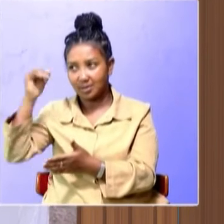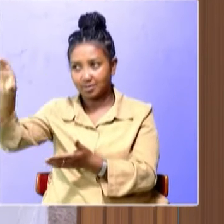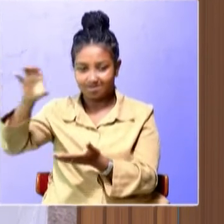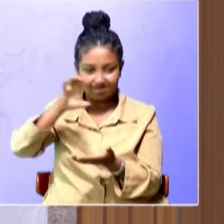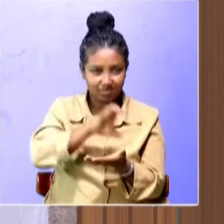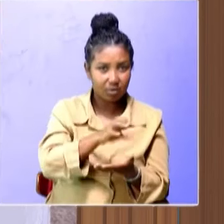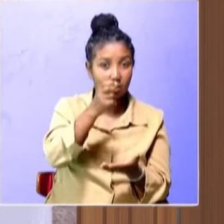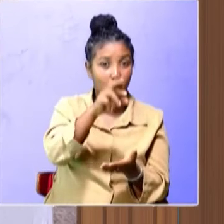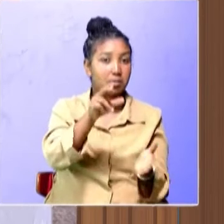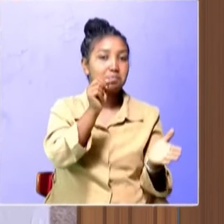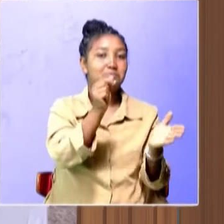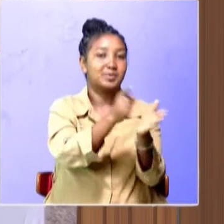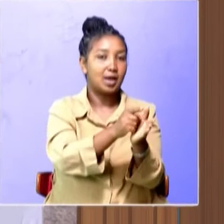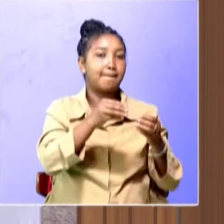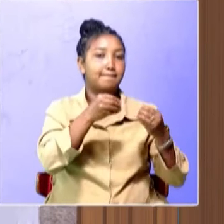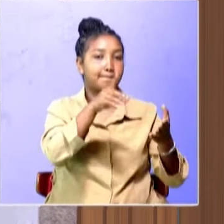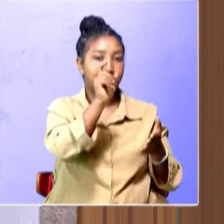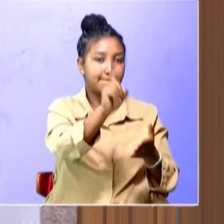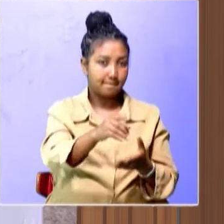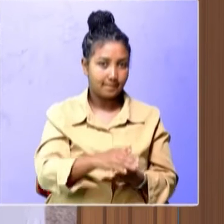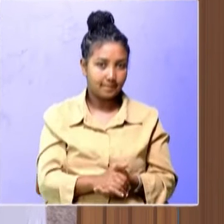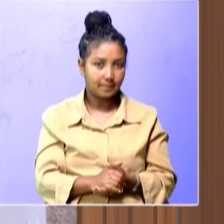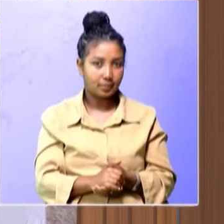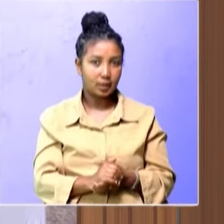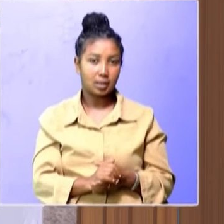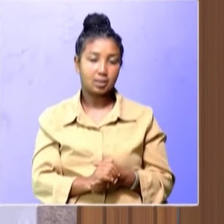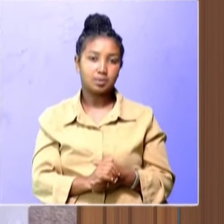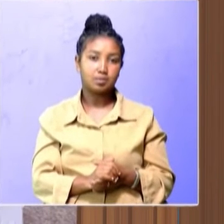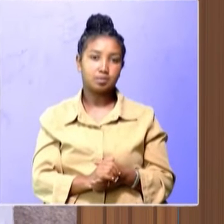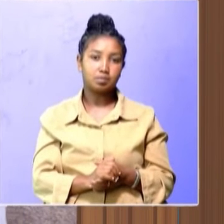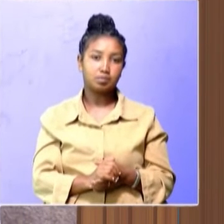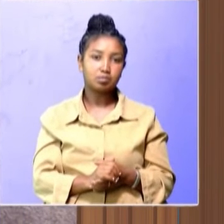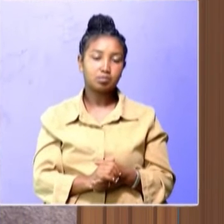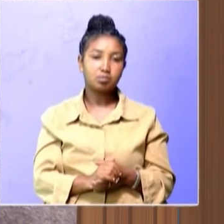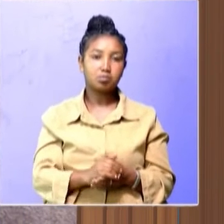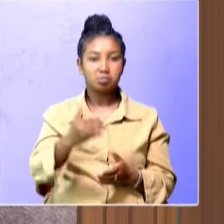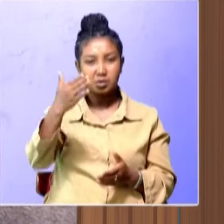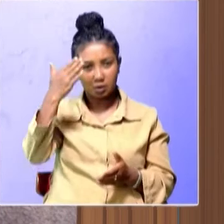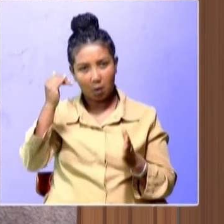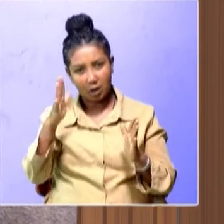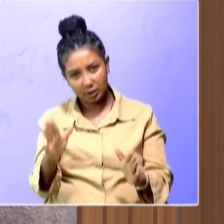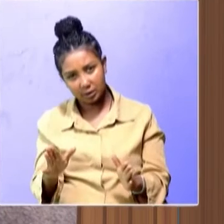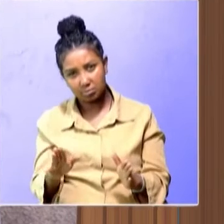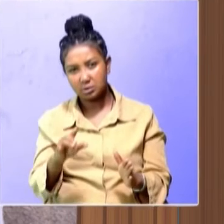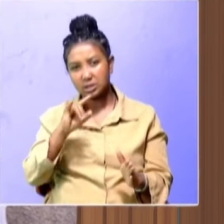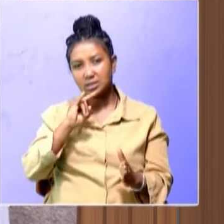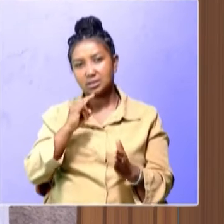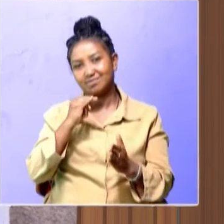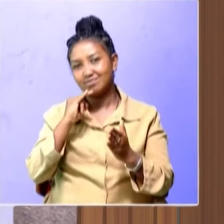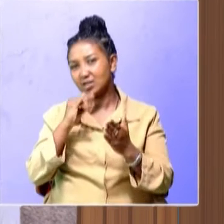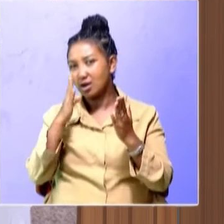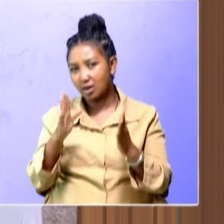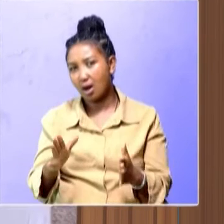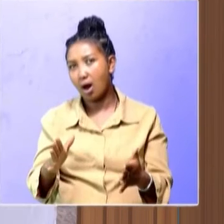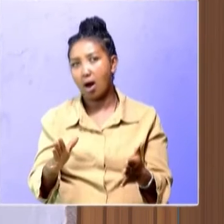have either example or quotes or speeches of scholars, celebrities, accepted